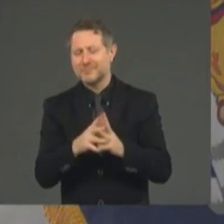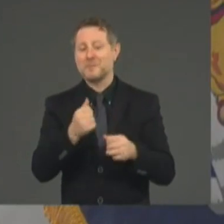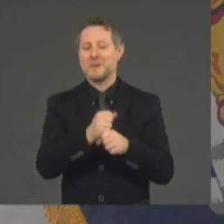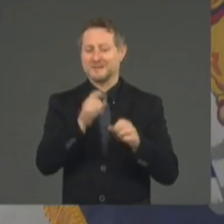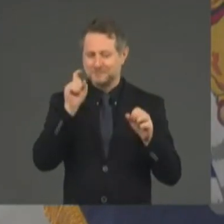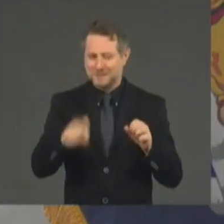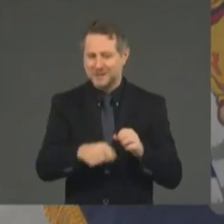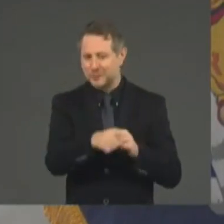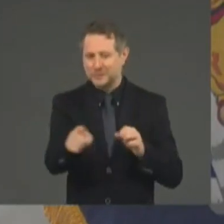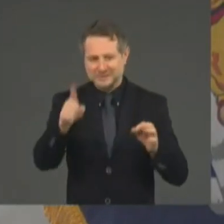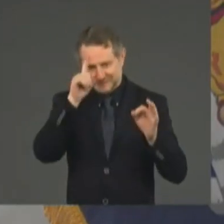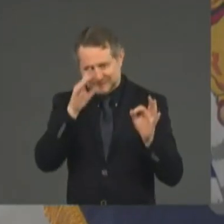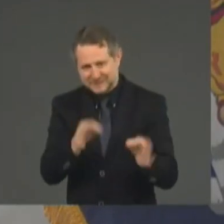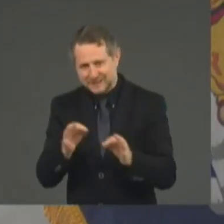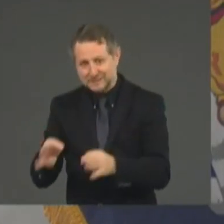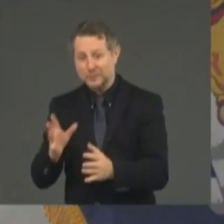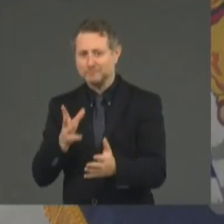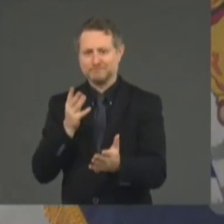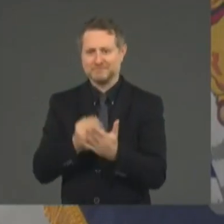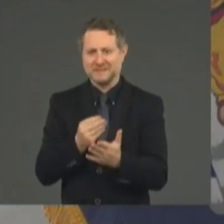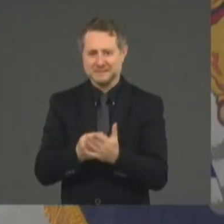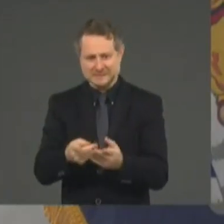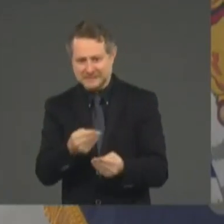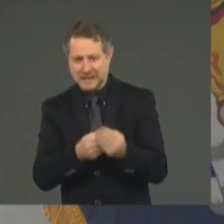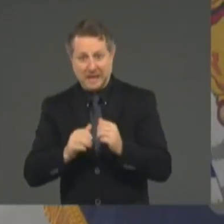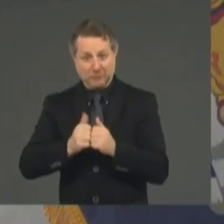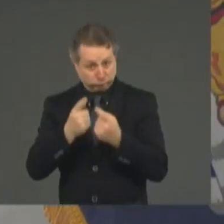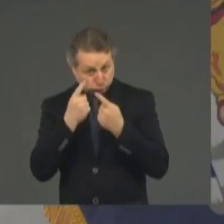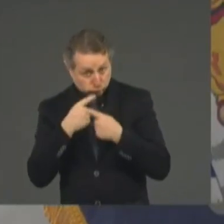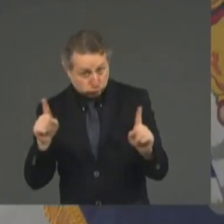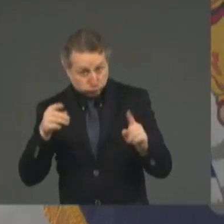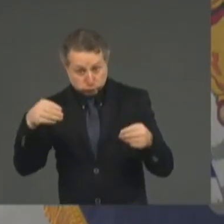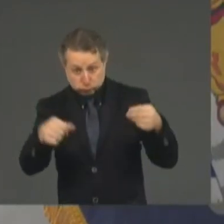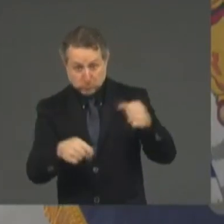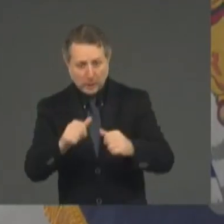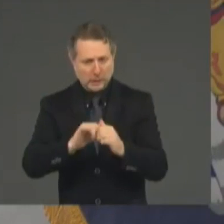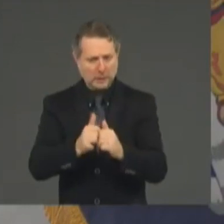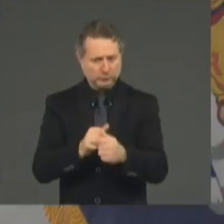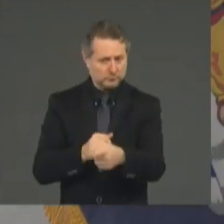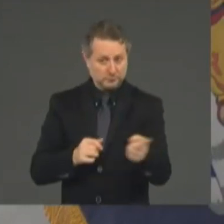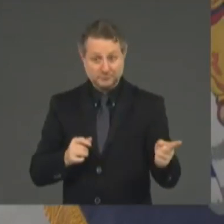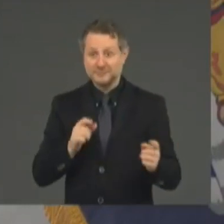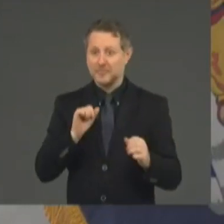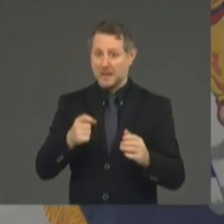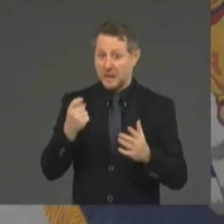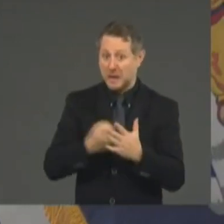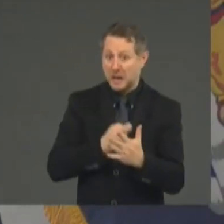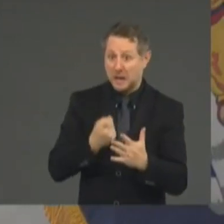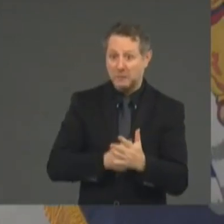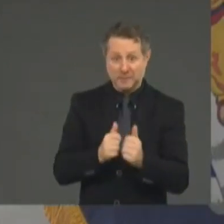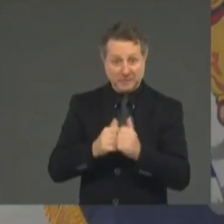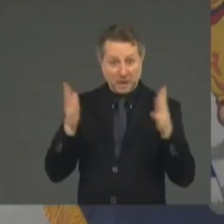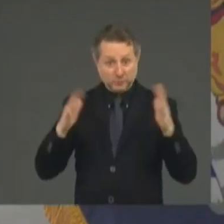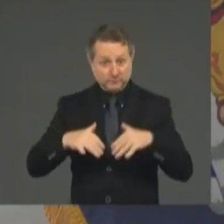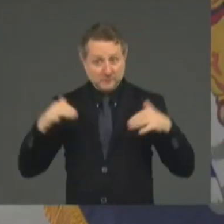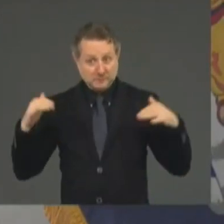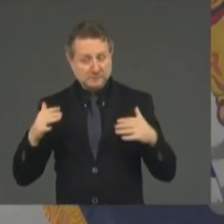decision whether that economic model works for them. Can you do hockey without fans? Can you